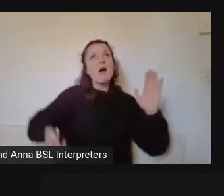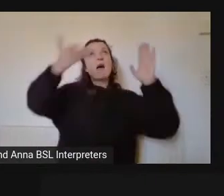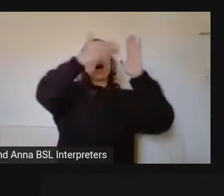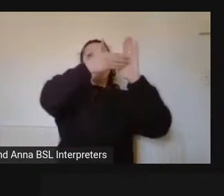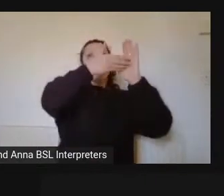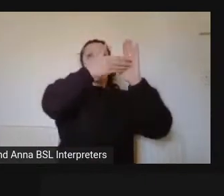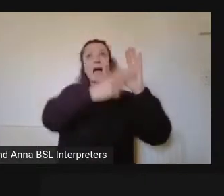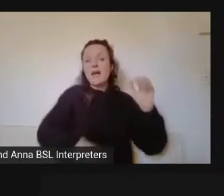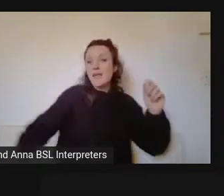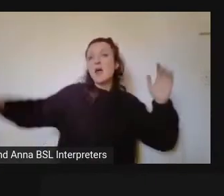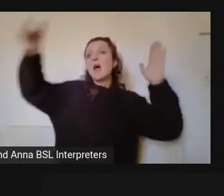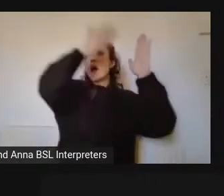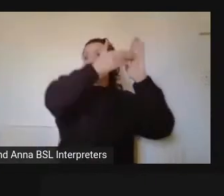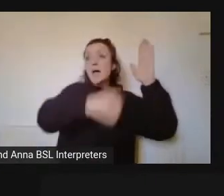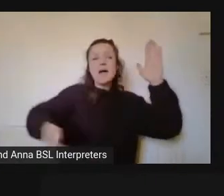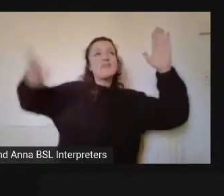this